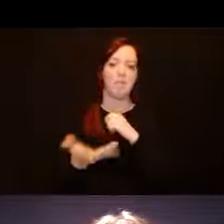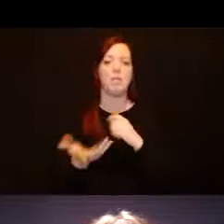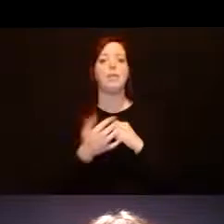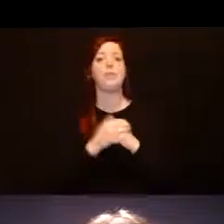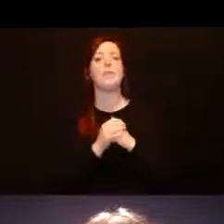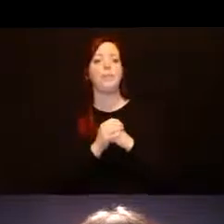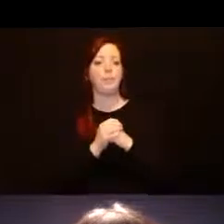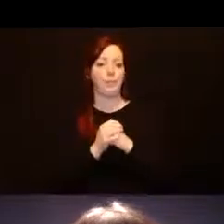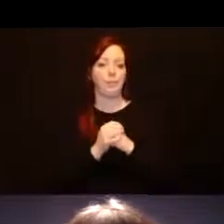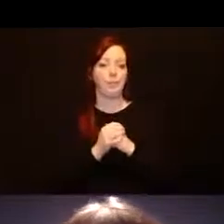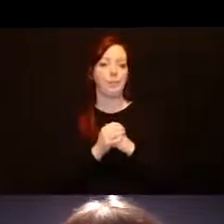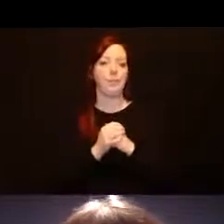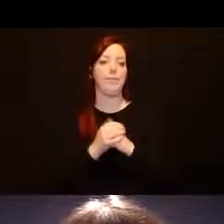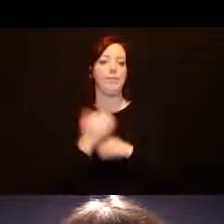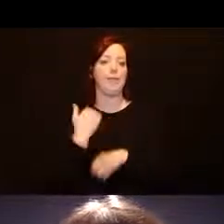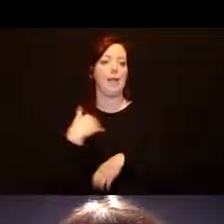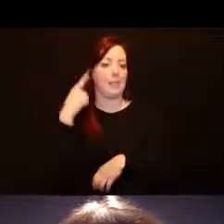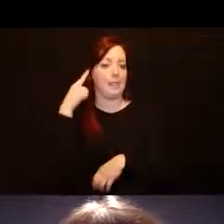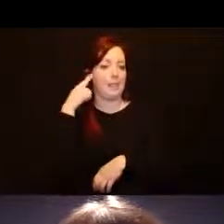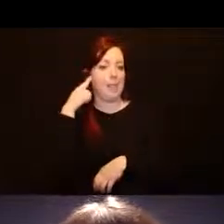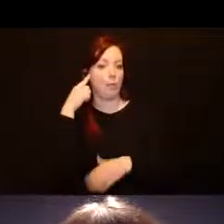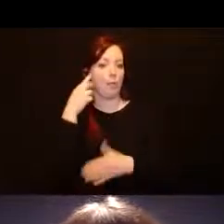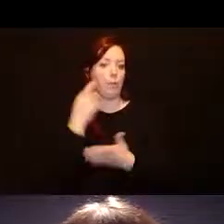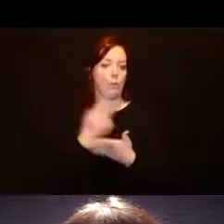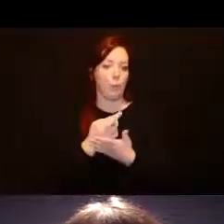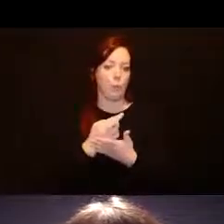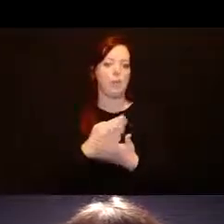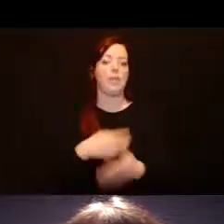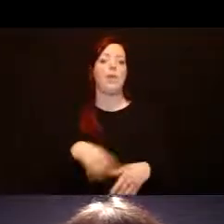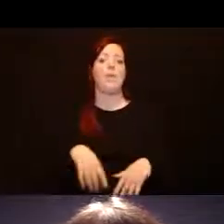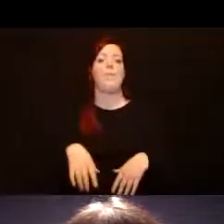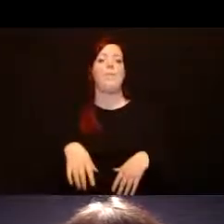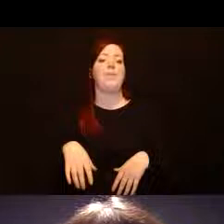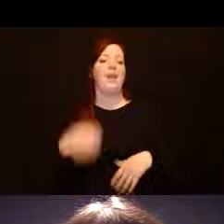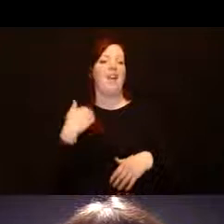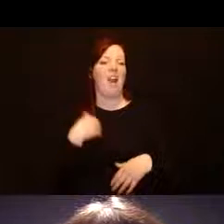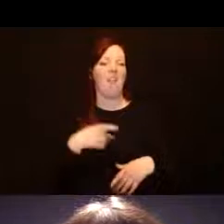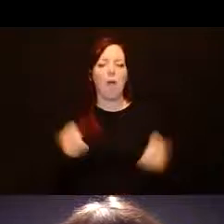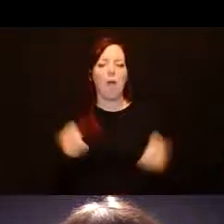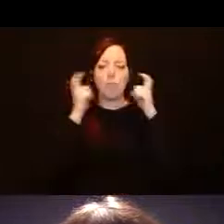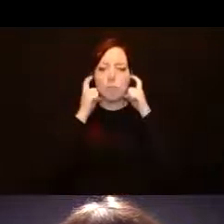sound source, and then you have listening device such as earphones or headsets.